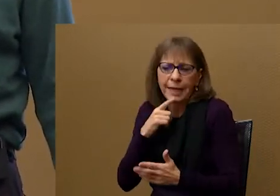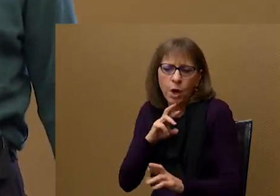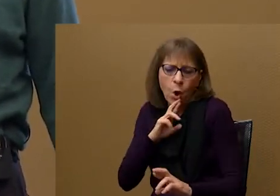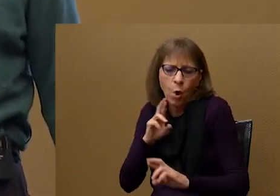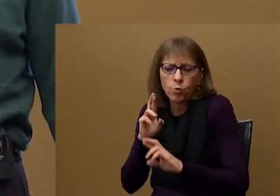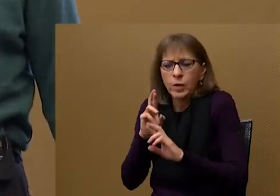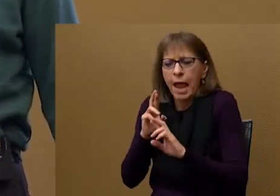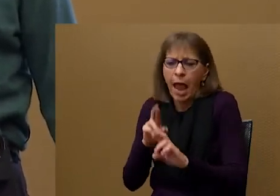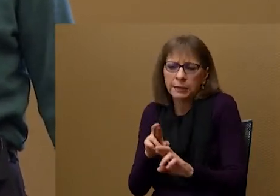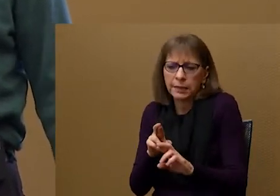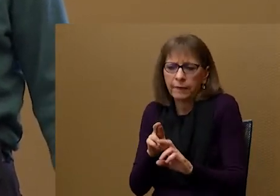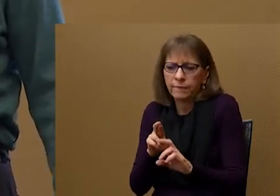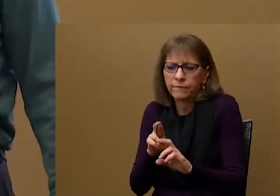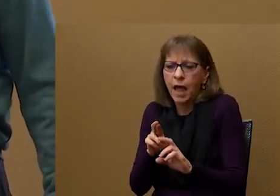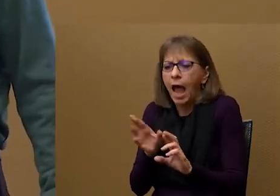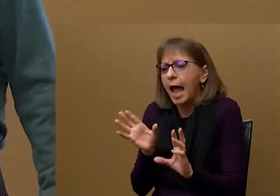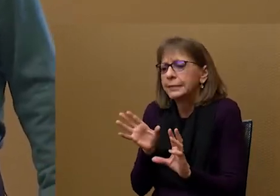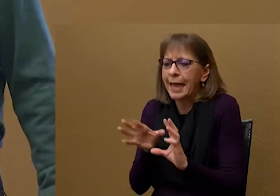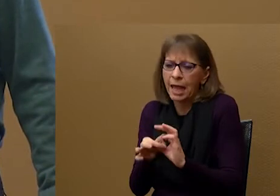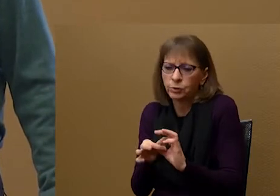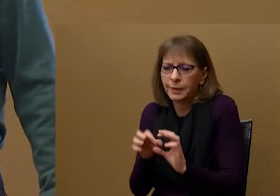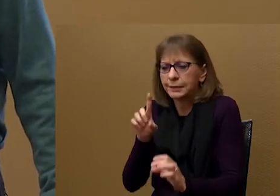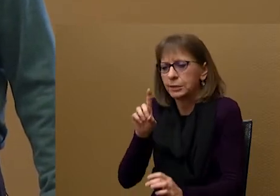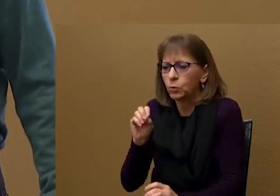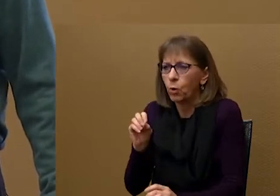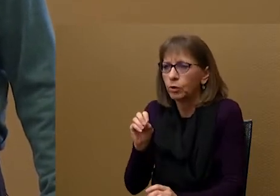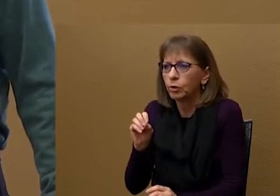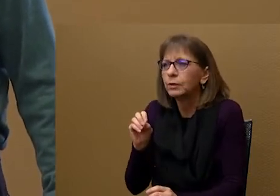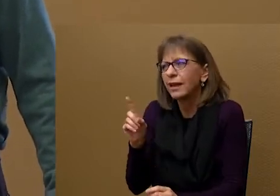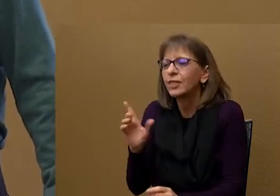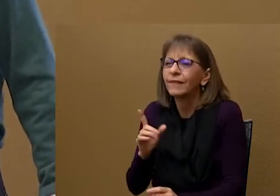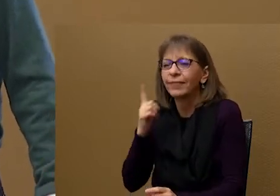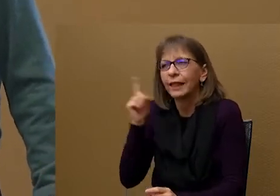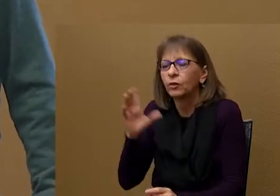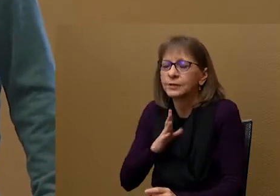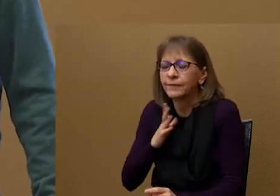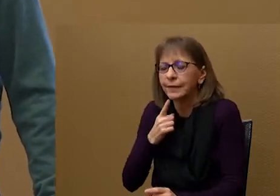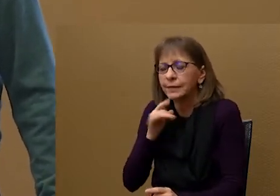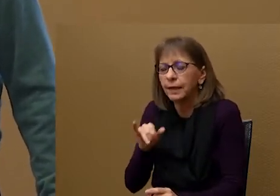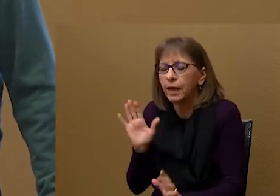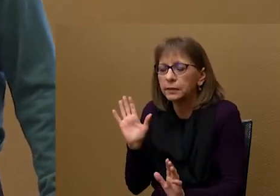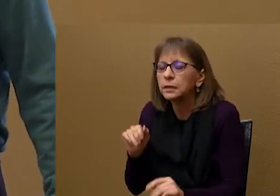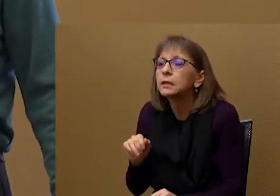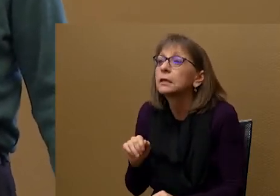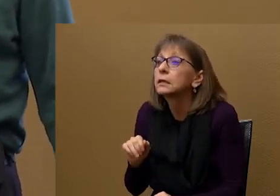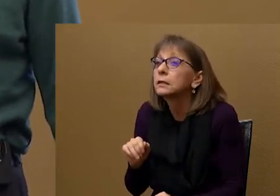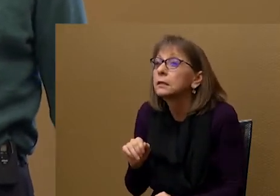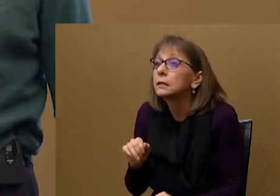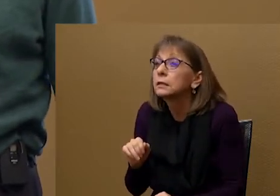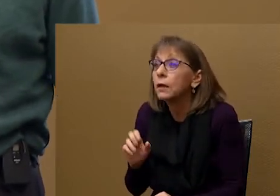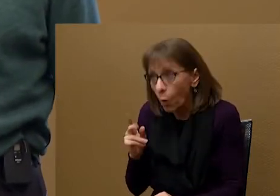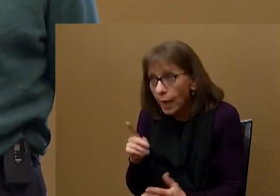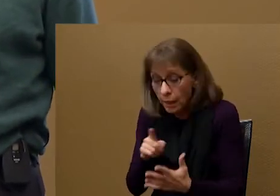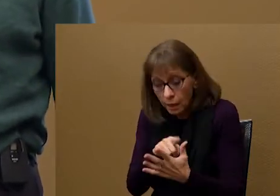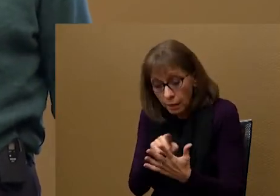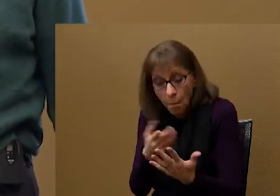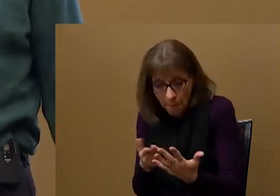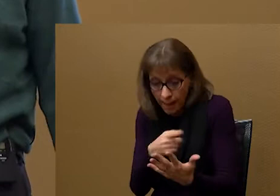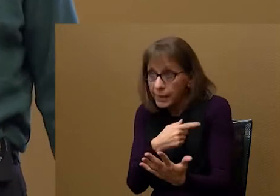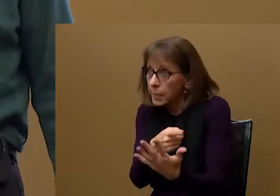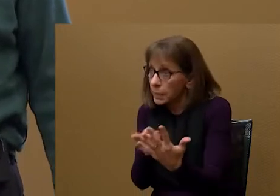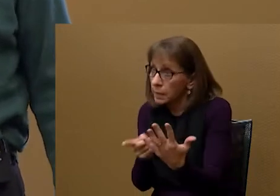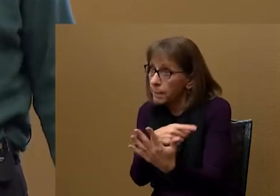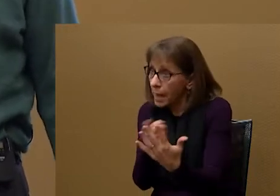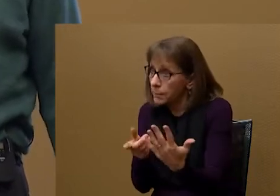more sophisticated, they may say reactive attachment disorder. If they're more sophisticated, they may say that. But, you know,